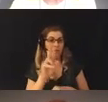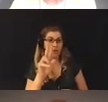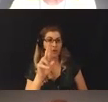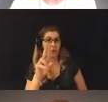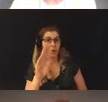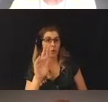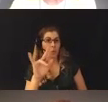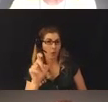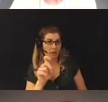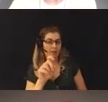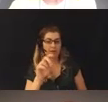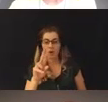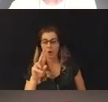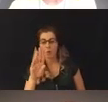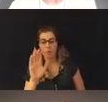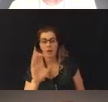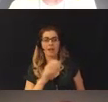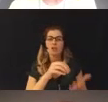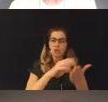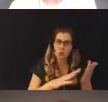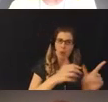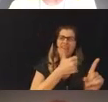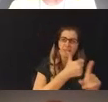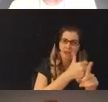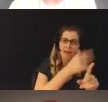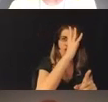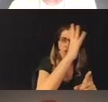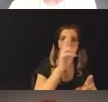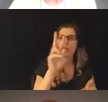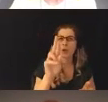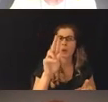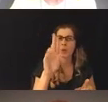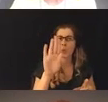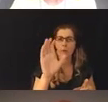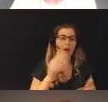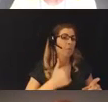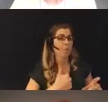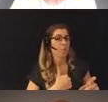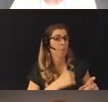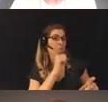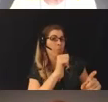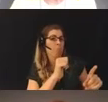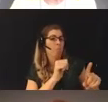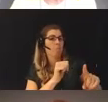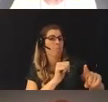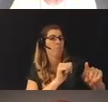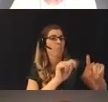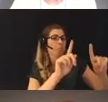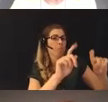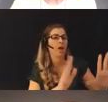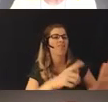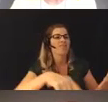developed, so that assessment tools are not being projected by me, but developed communally and in partnership.